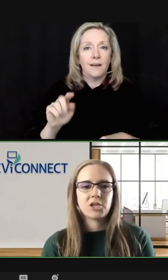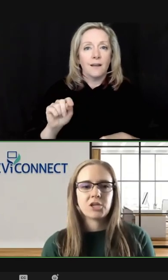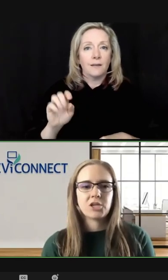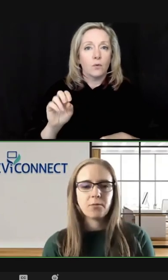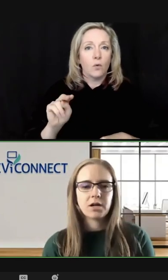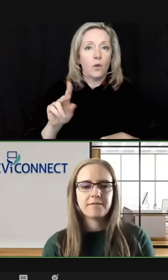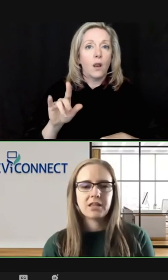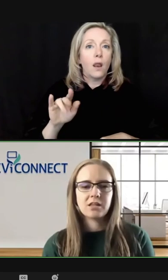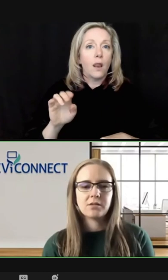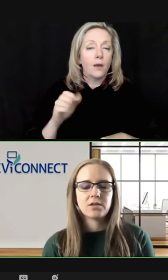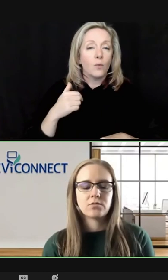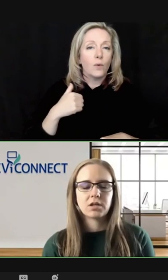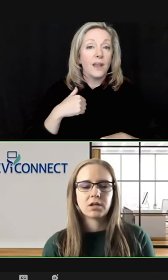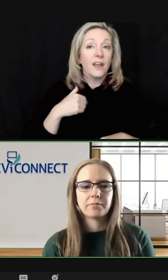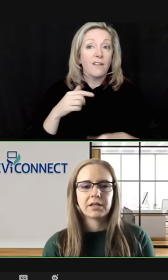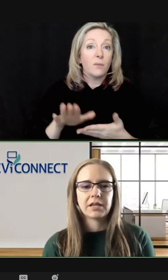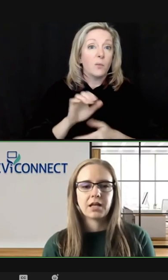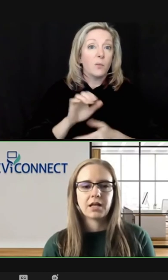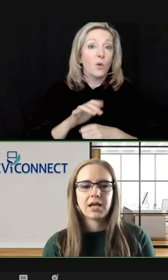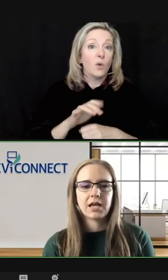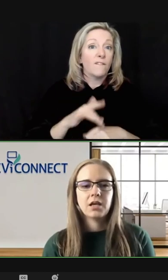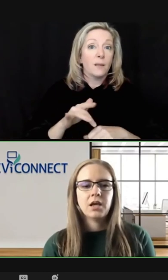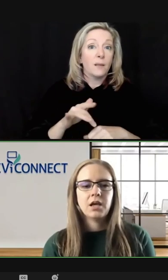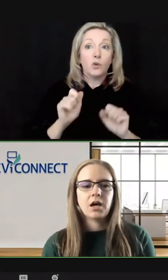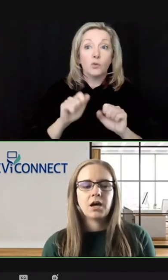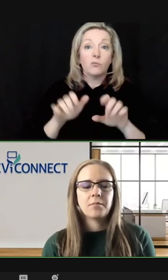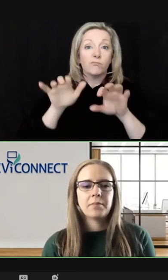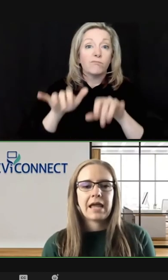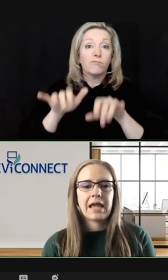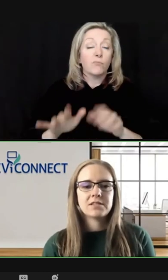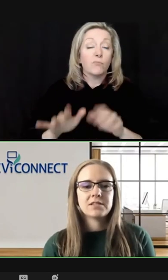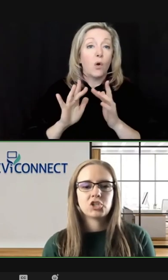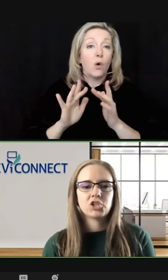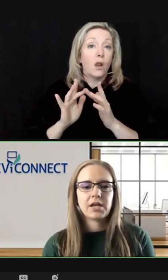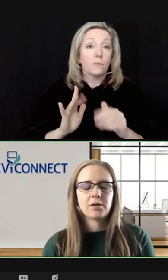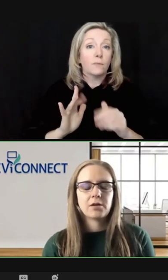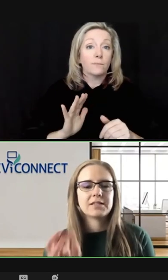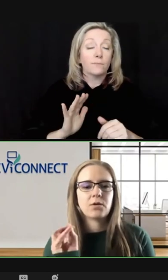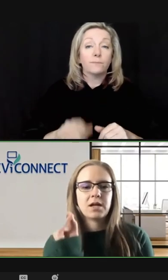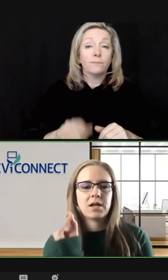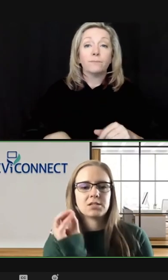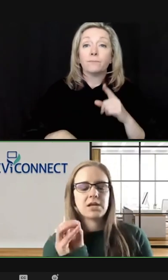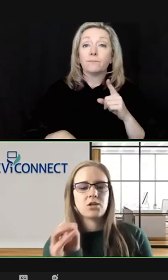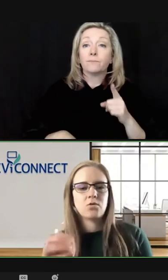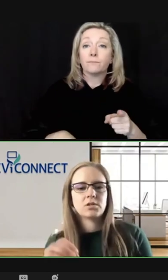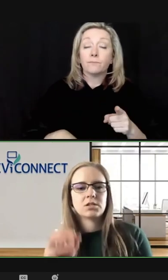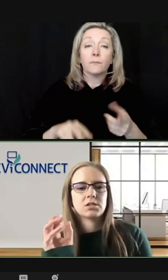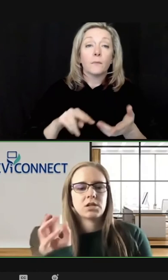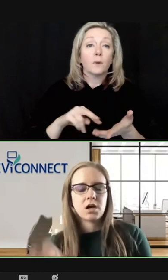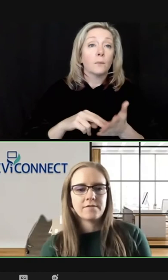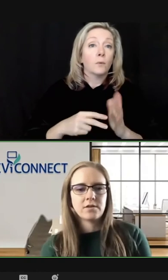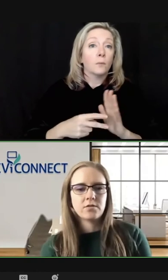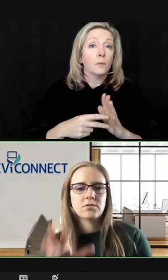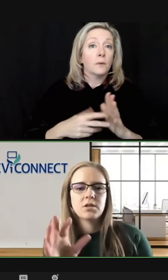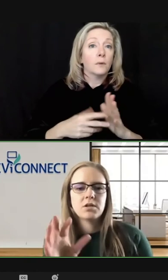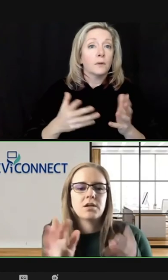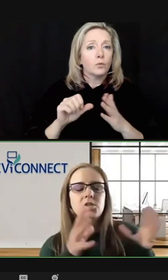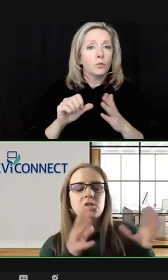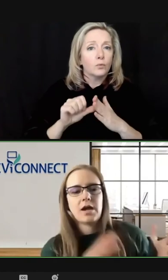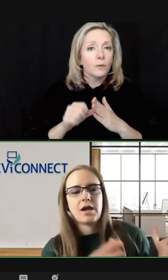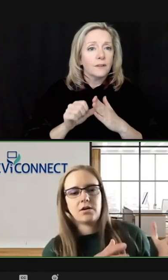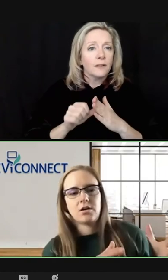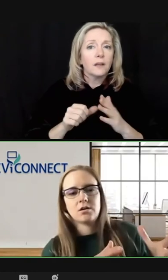Cvi Range paperwork available that you can complete it all online. But I have this screenshot here because I want to make note to all of you,